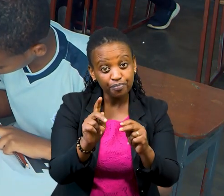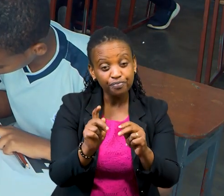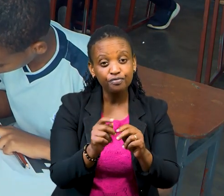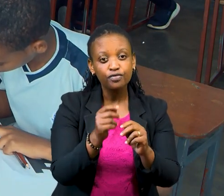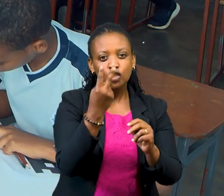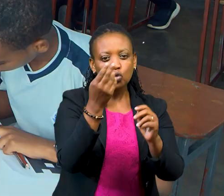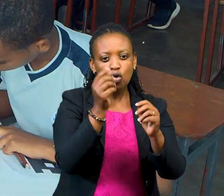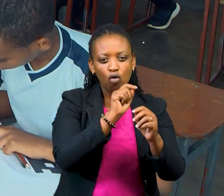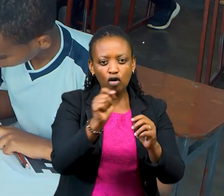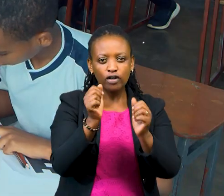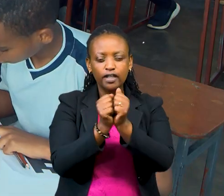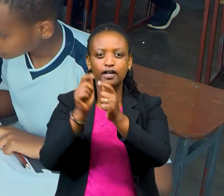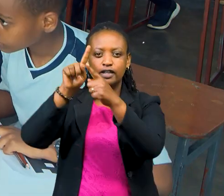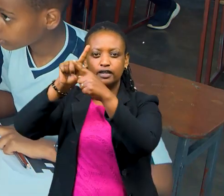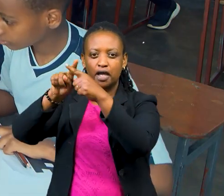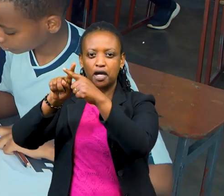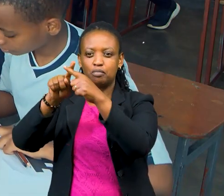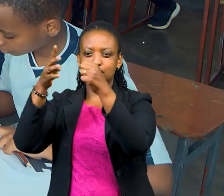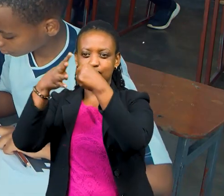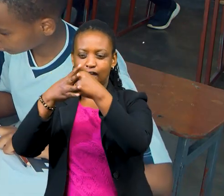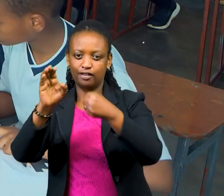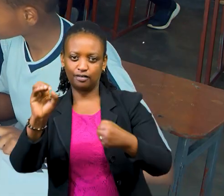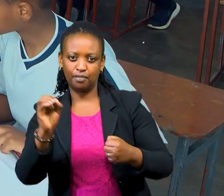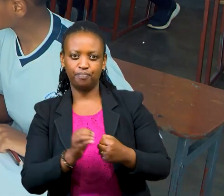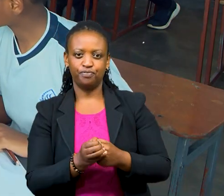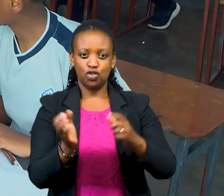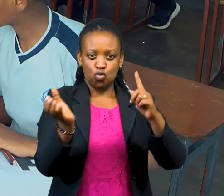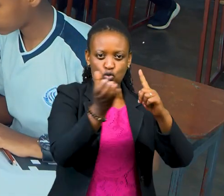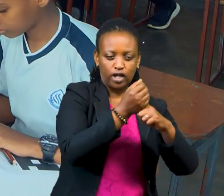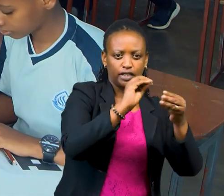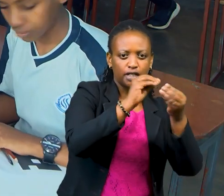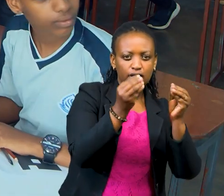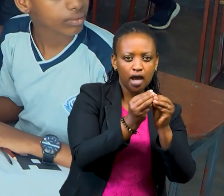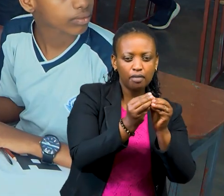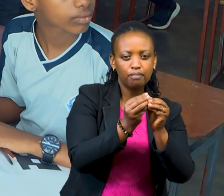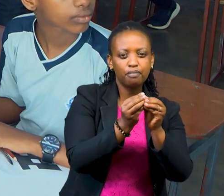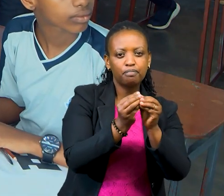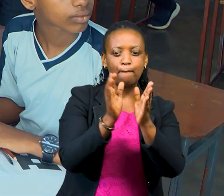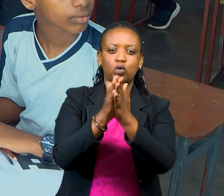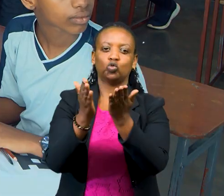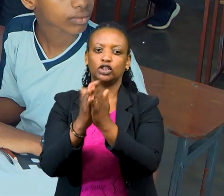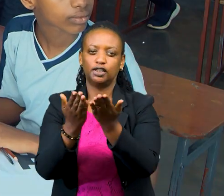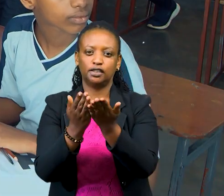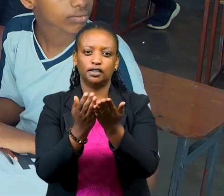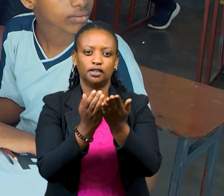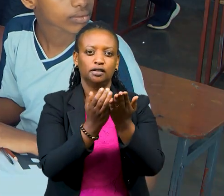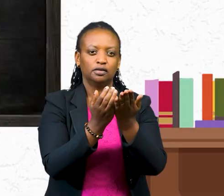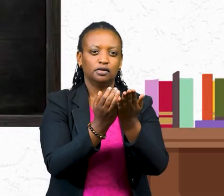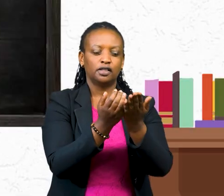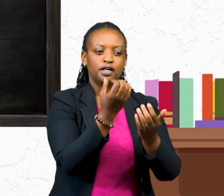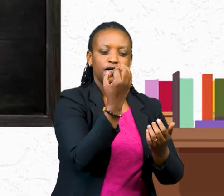10. Okay? 2 over 10, then times the 90. You get the number of